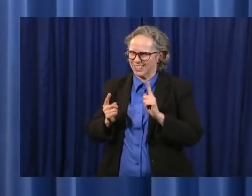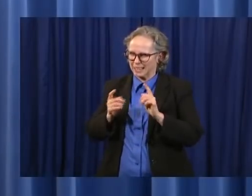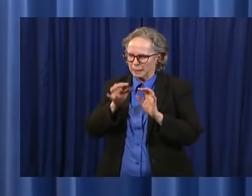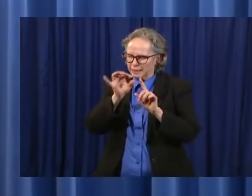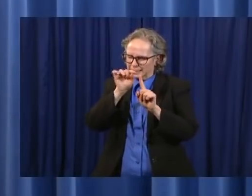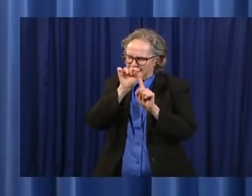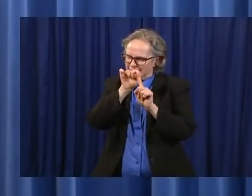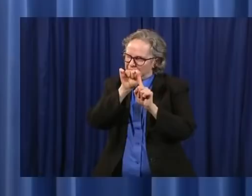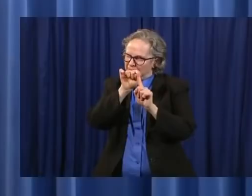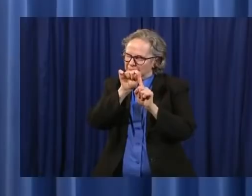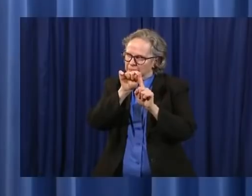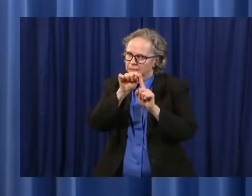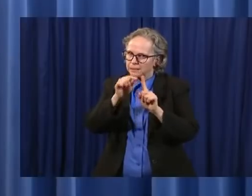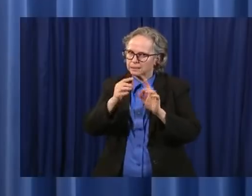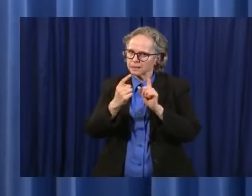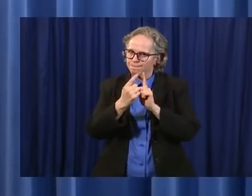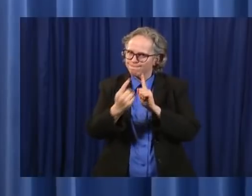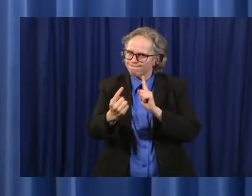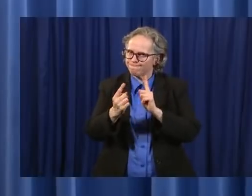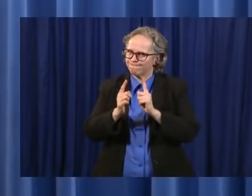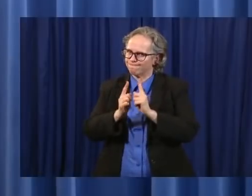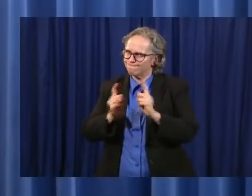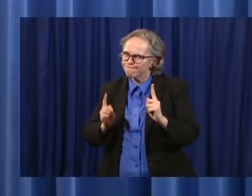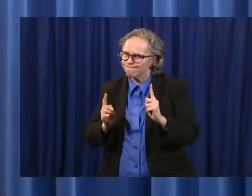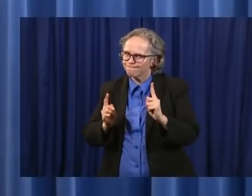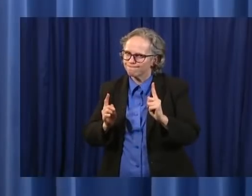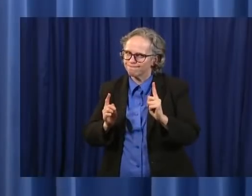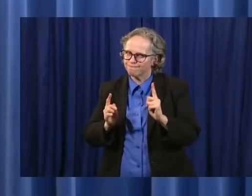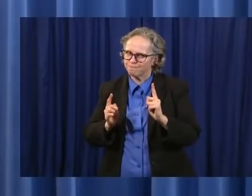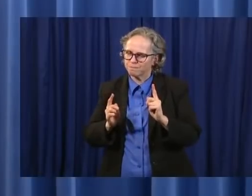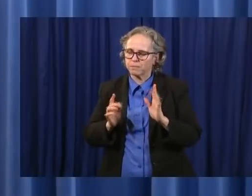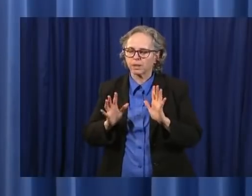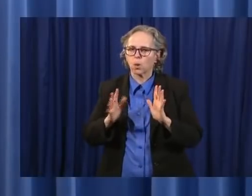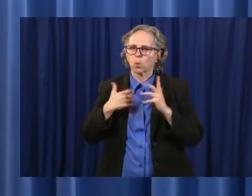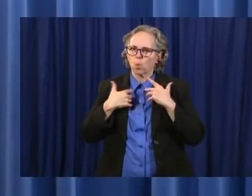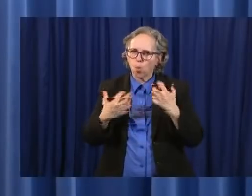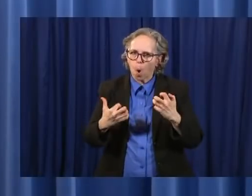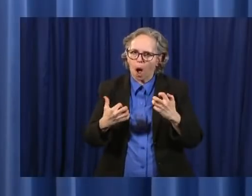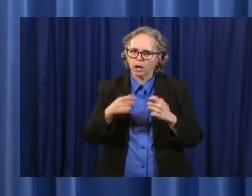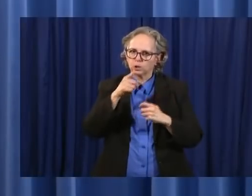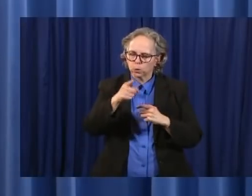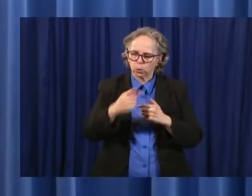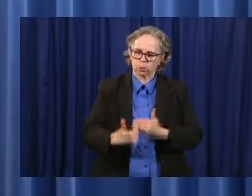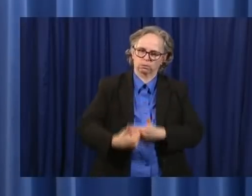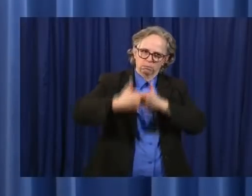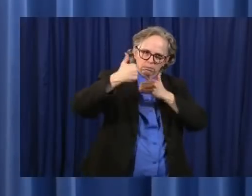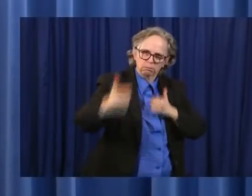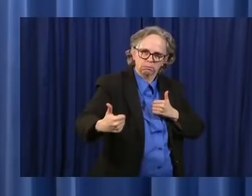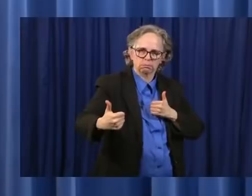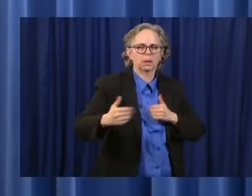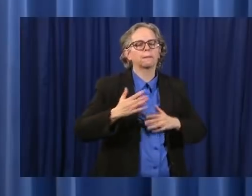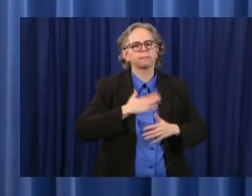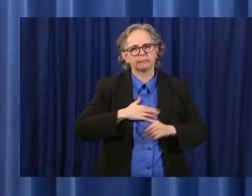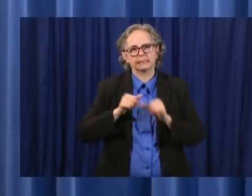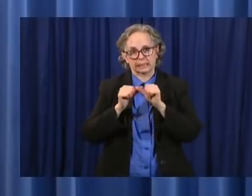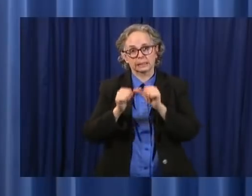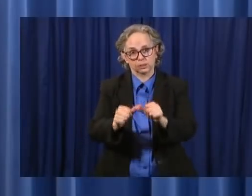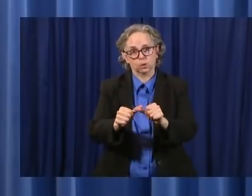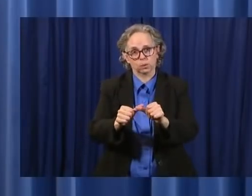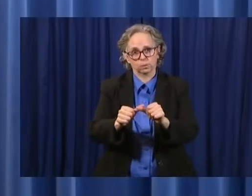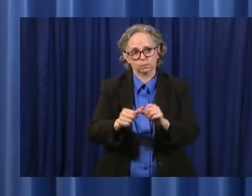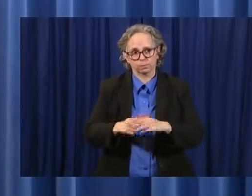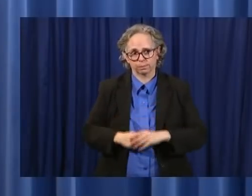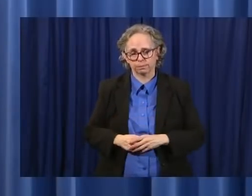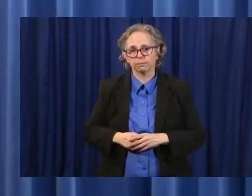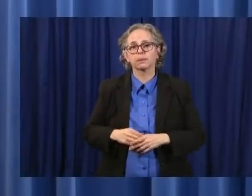everything, and people just keeping that distance, and that's what we need to continue to do as we move